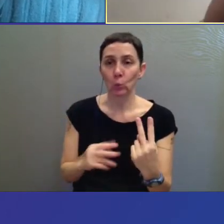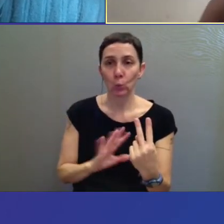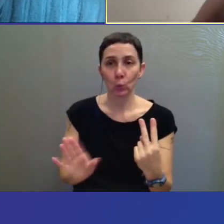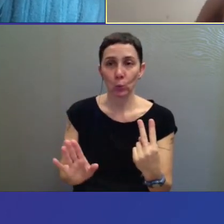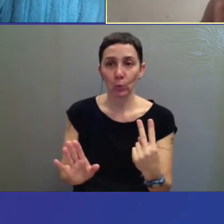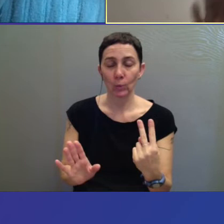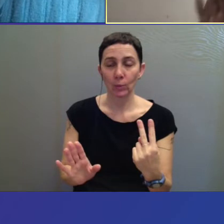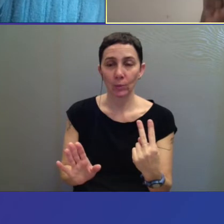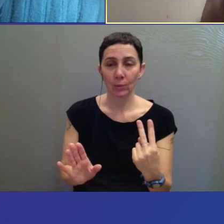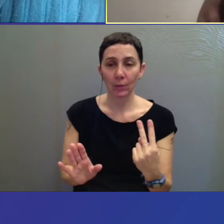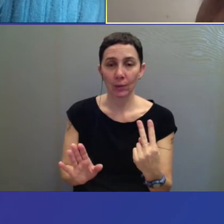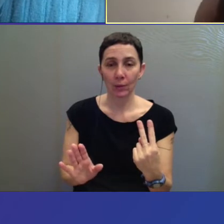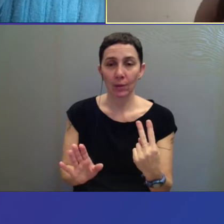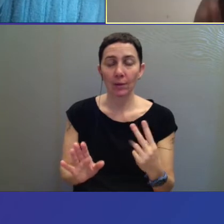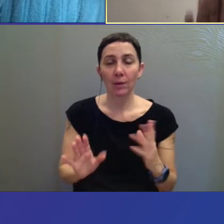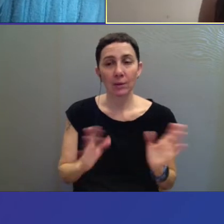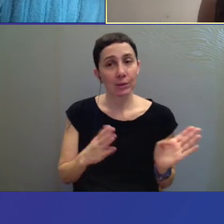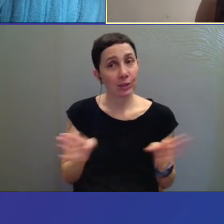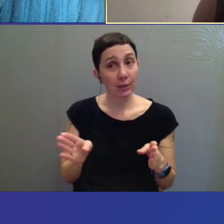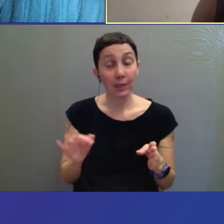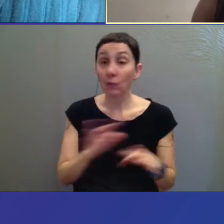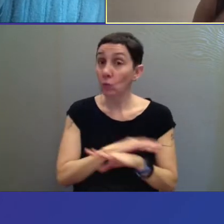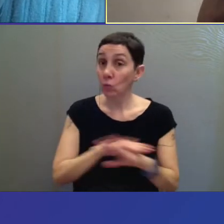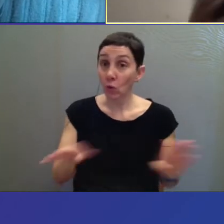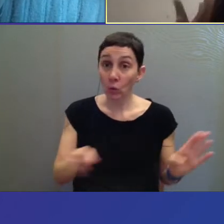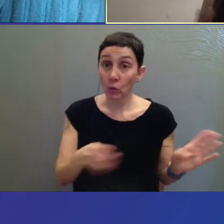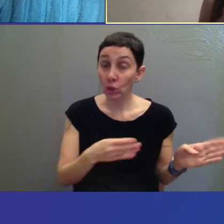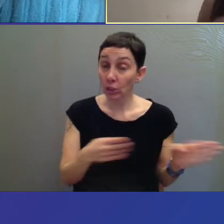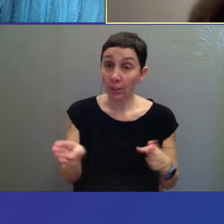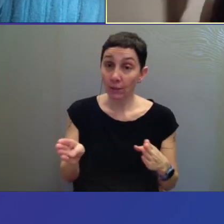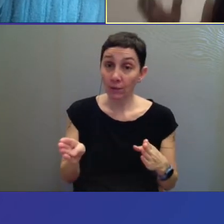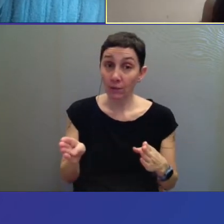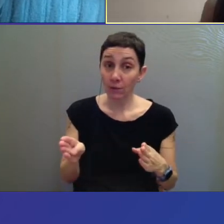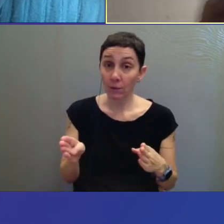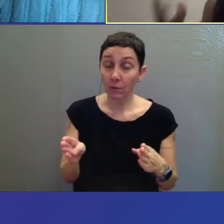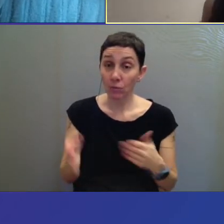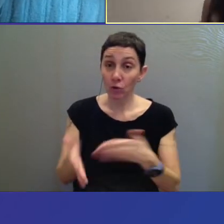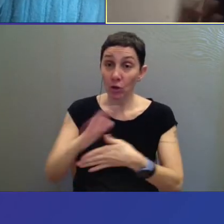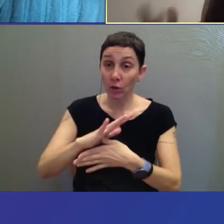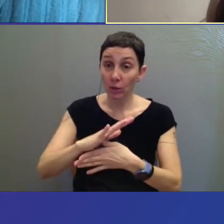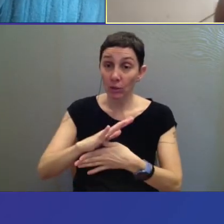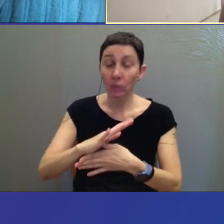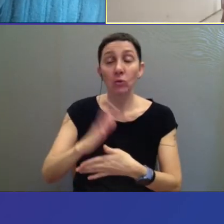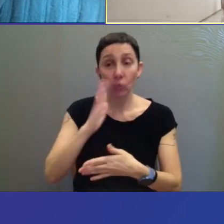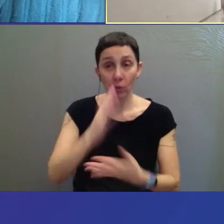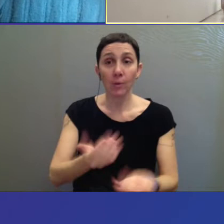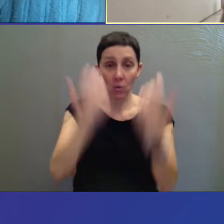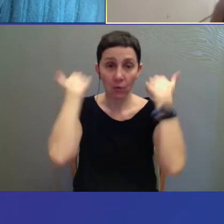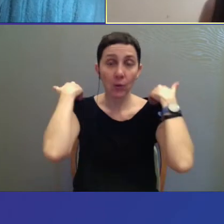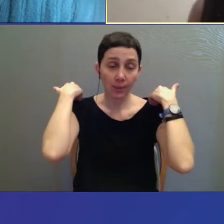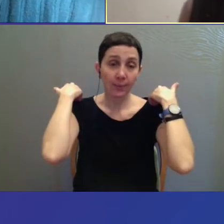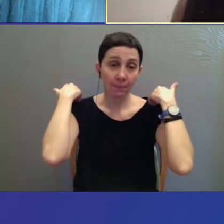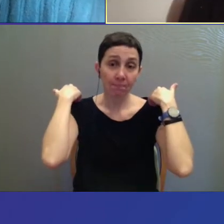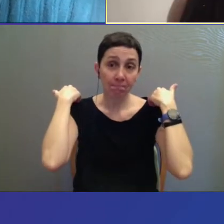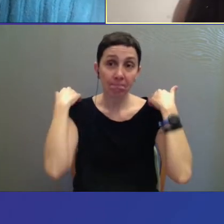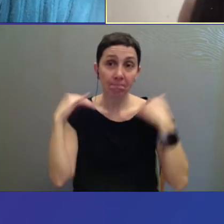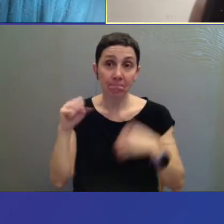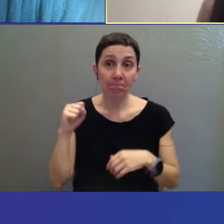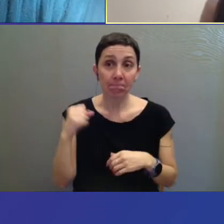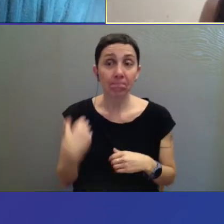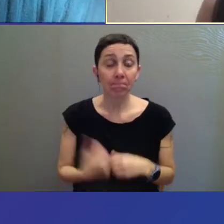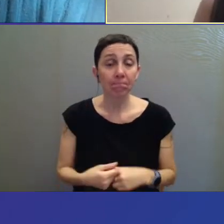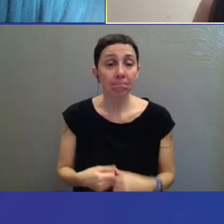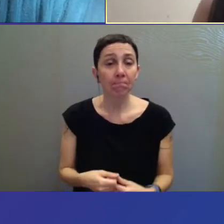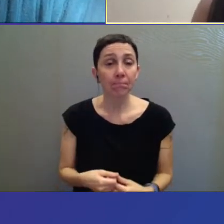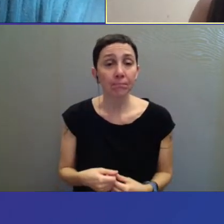And just really shift. And if you don't shift, it'll become overwhelming. And yeah.